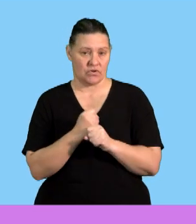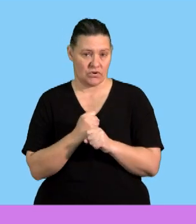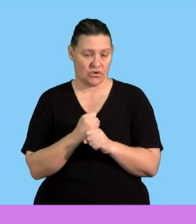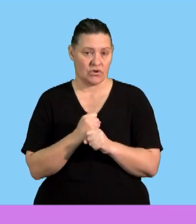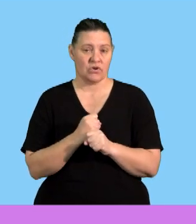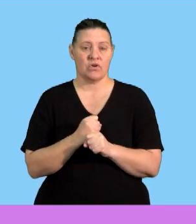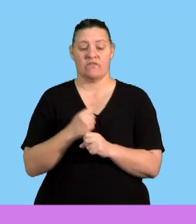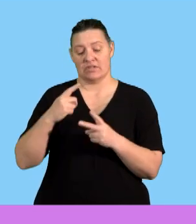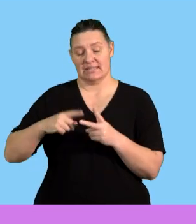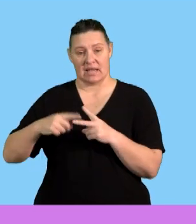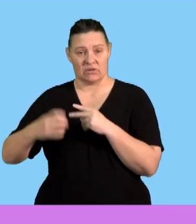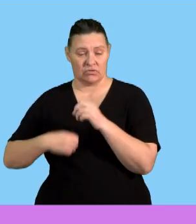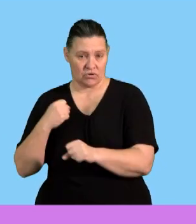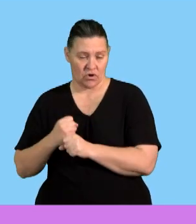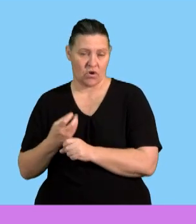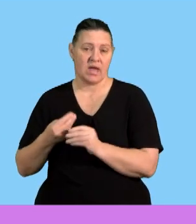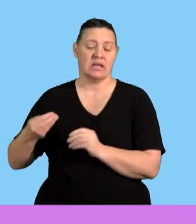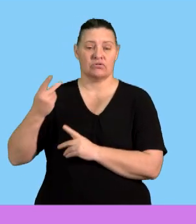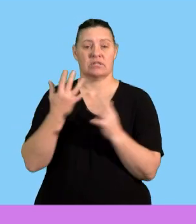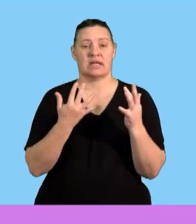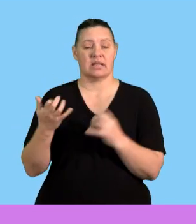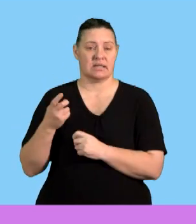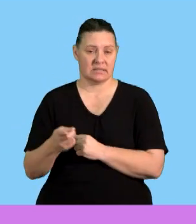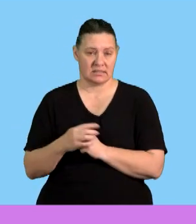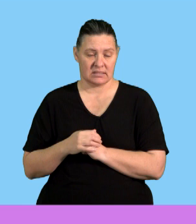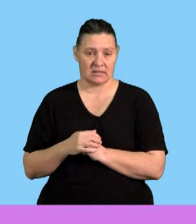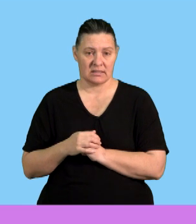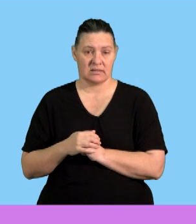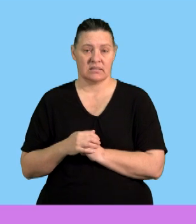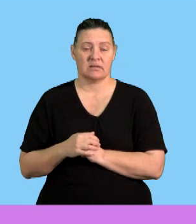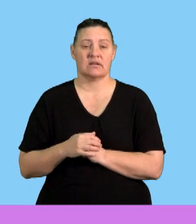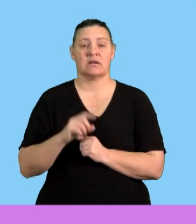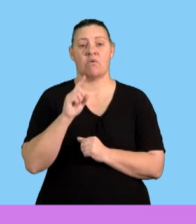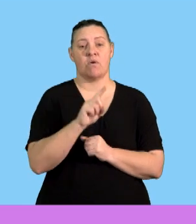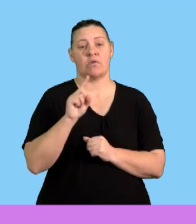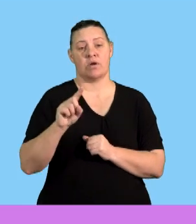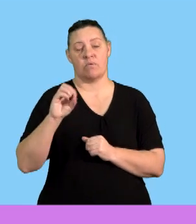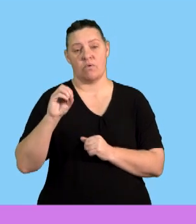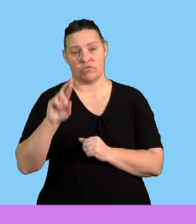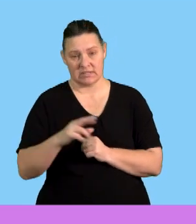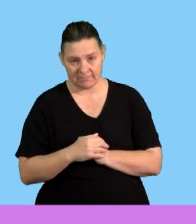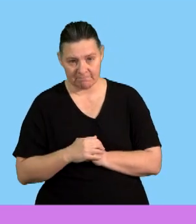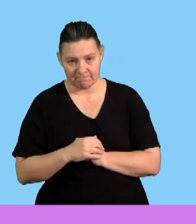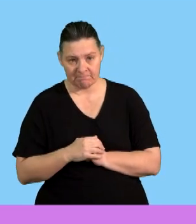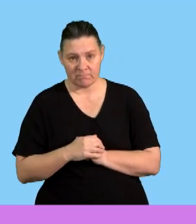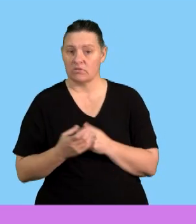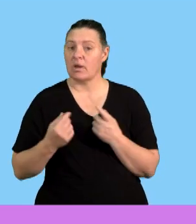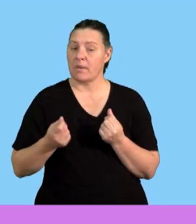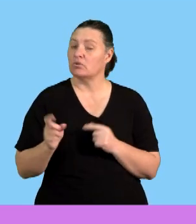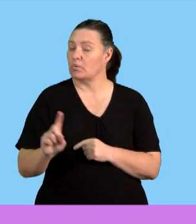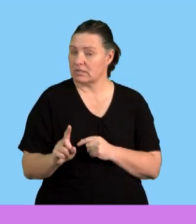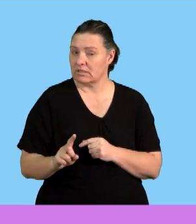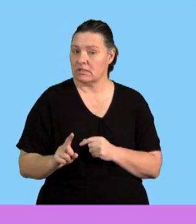year 2, the interest will be calculated on the 110 Rand. So the amount will be